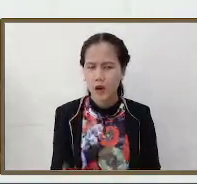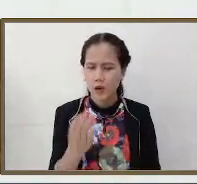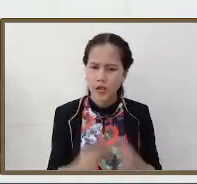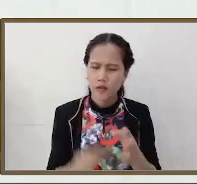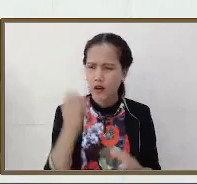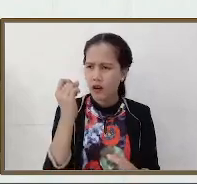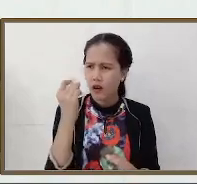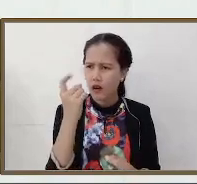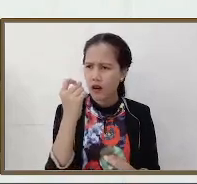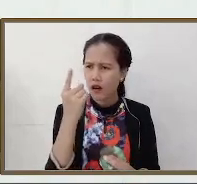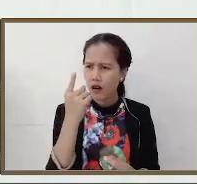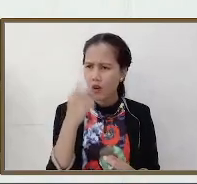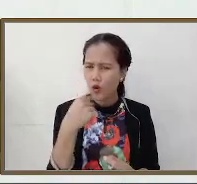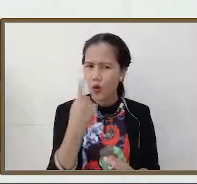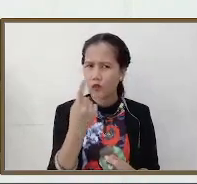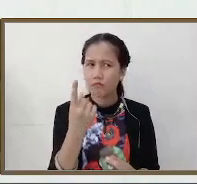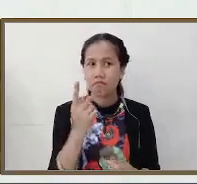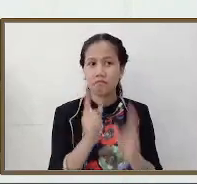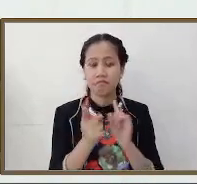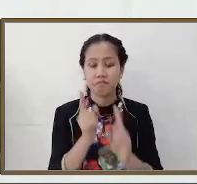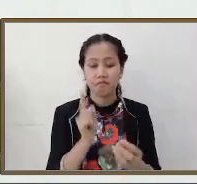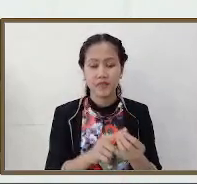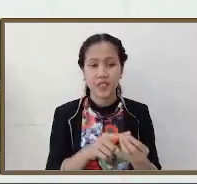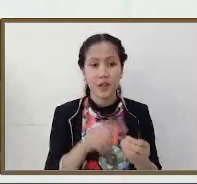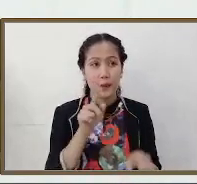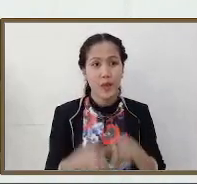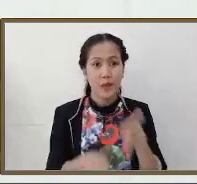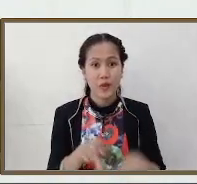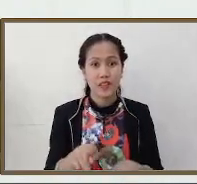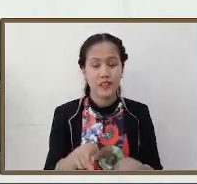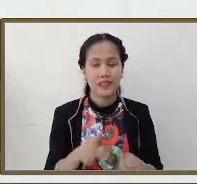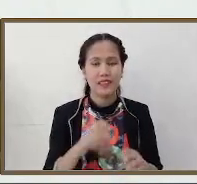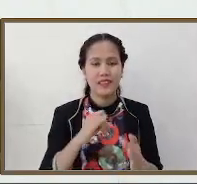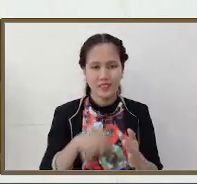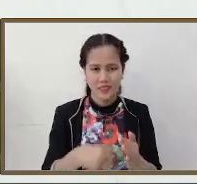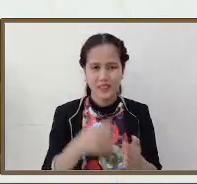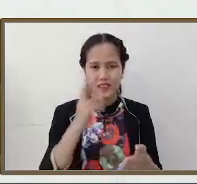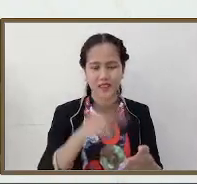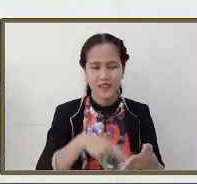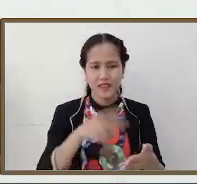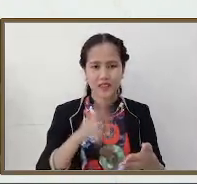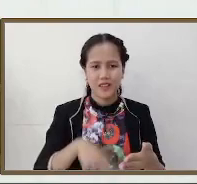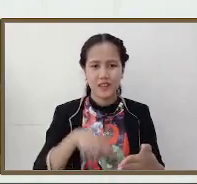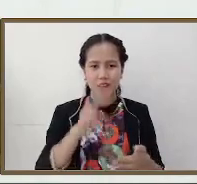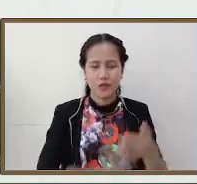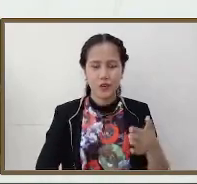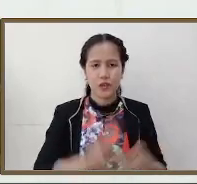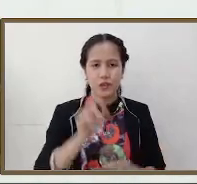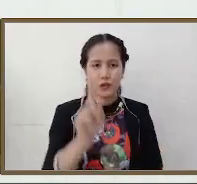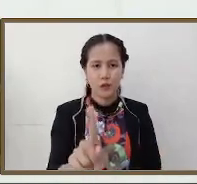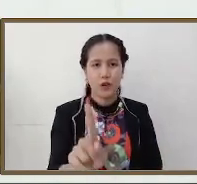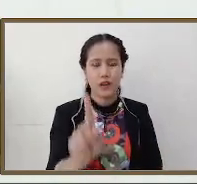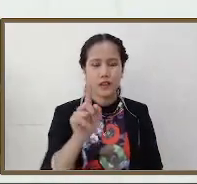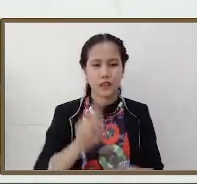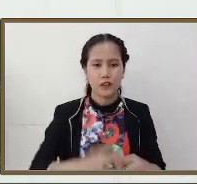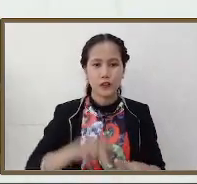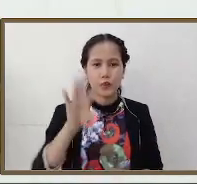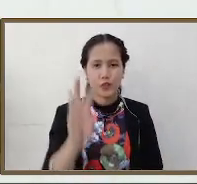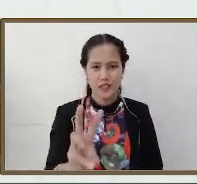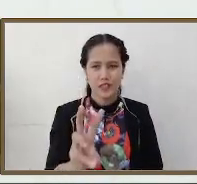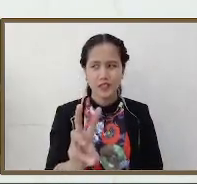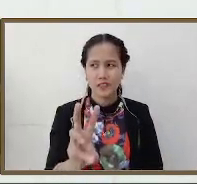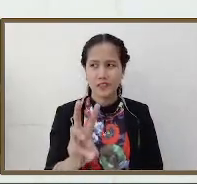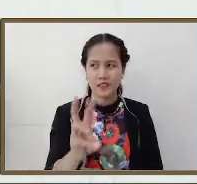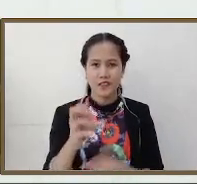sino yung tinutukoy ng mga tao dito, just read chapter verse number 1 hanggang verse number 6. You will understand